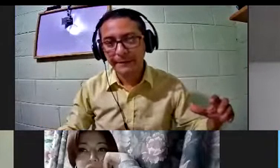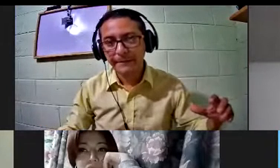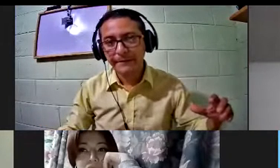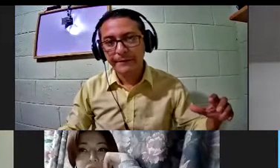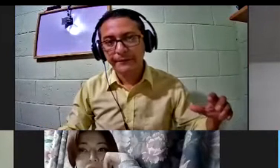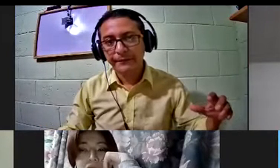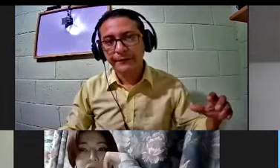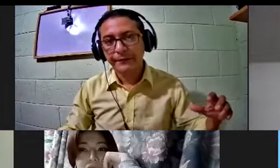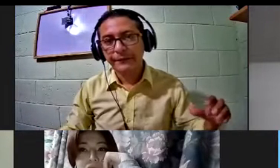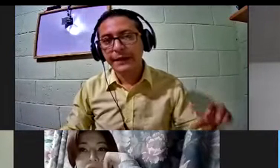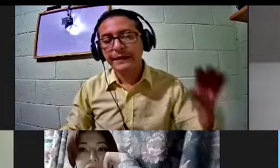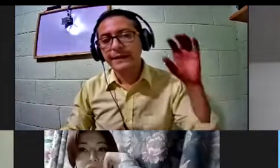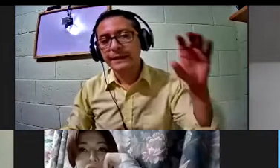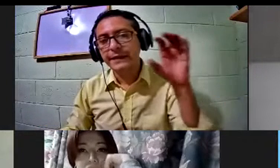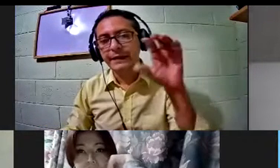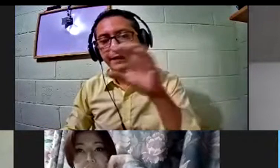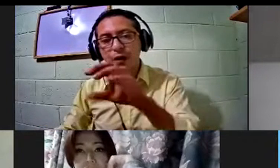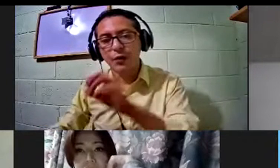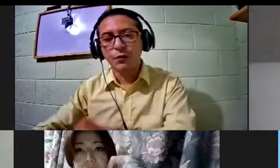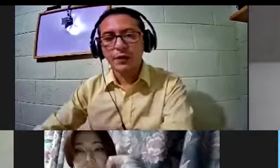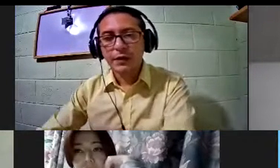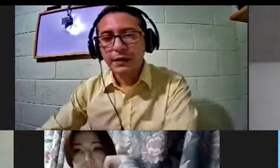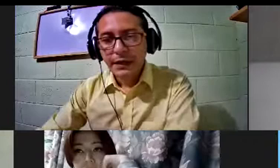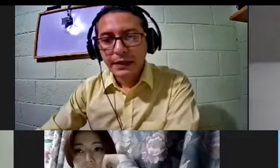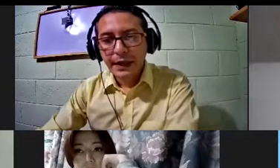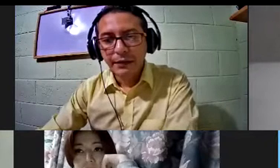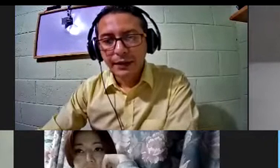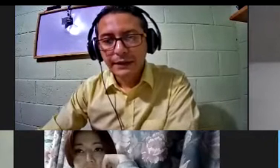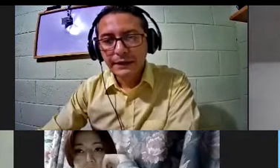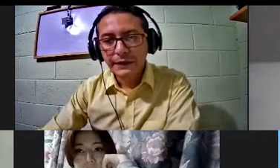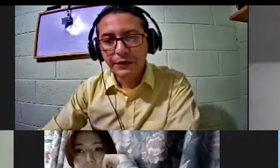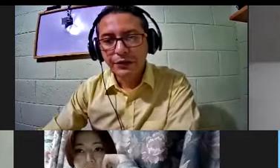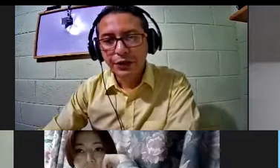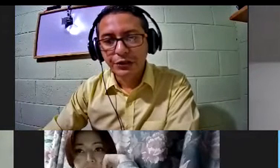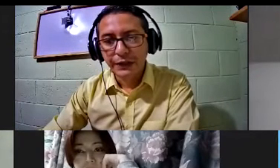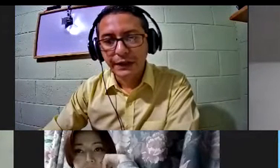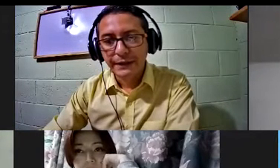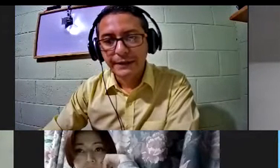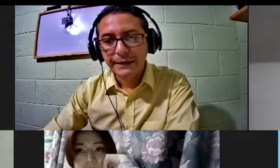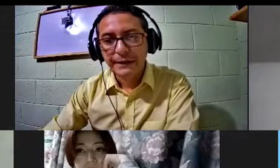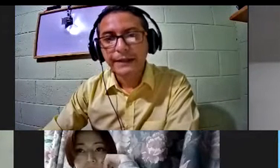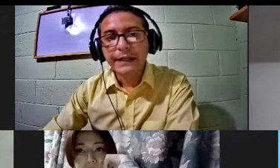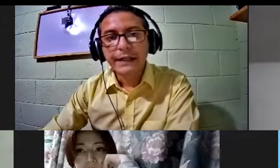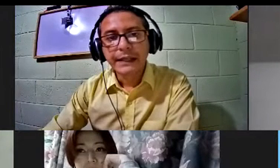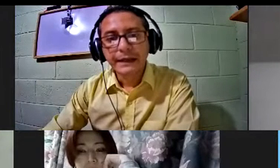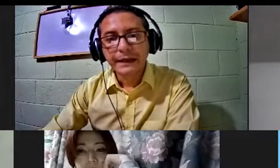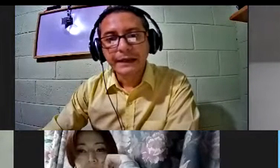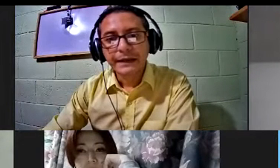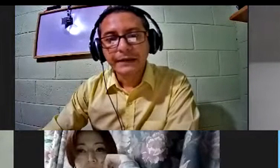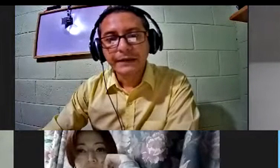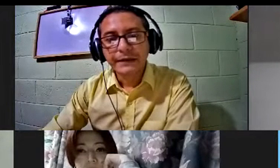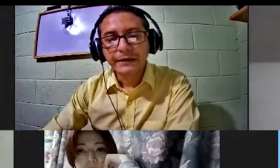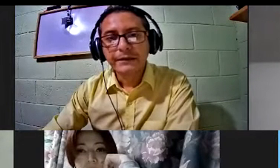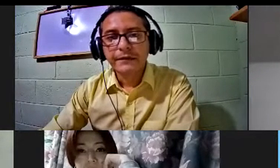okay? That's the CEO. Now, let's continue, guys. The meaning is